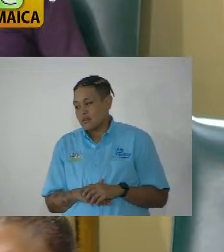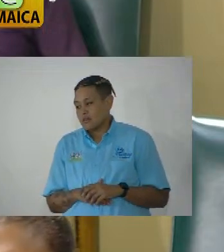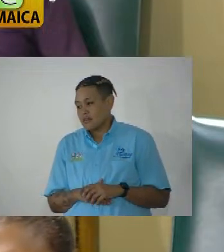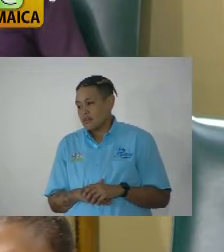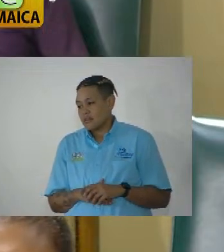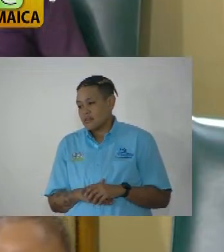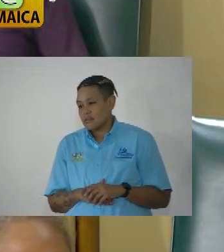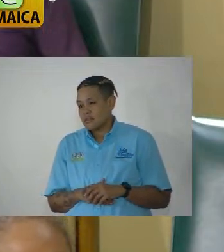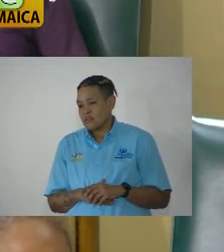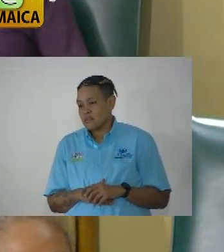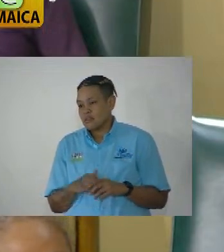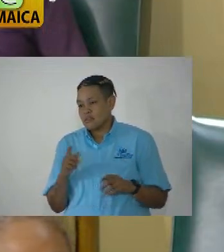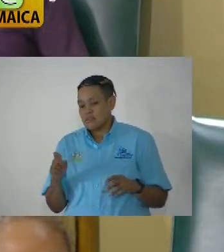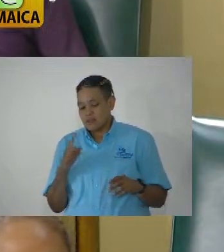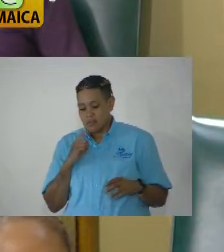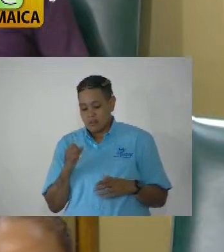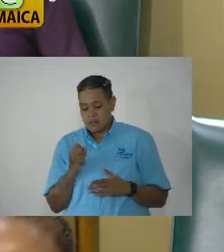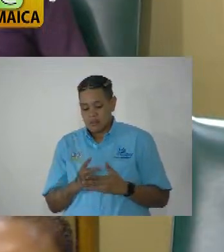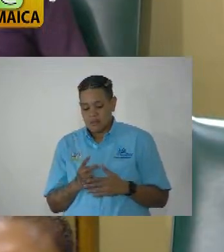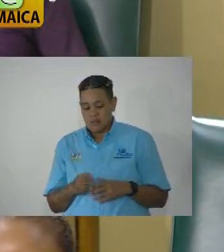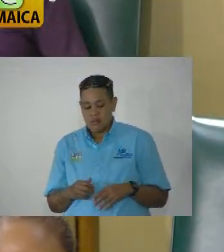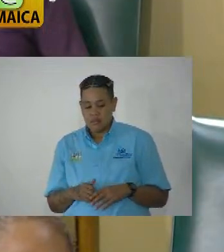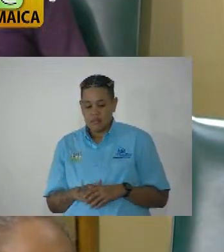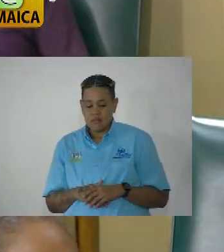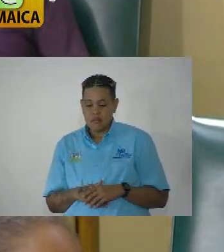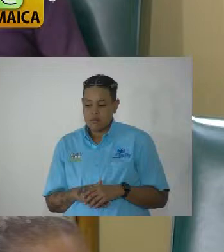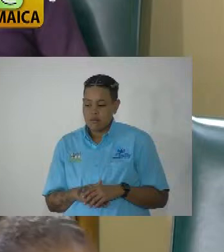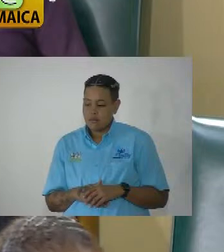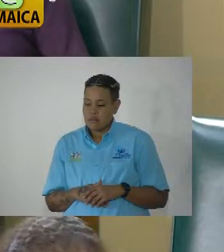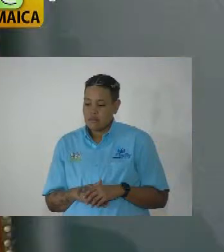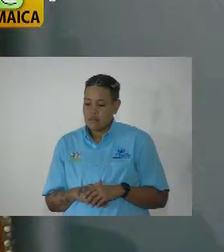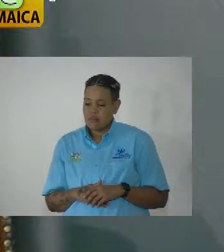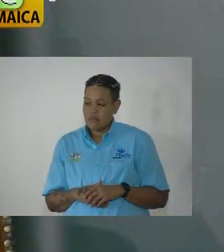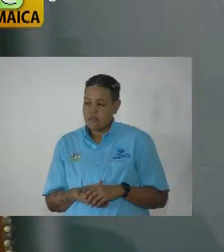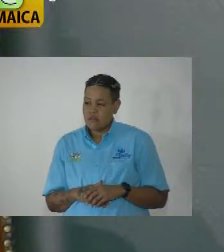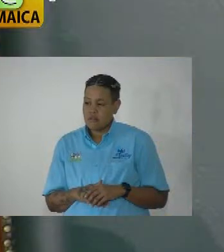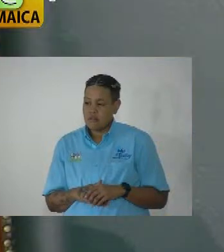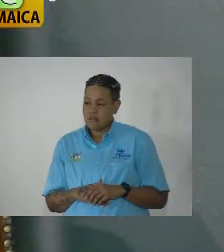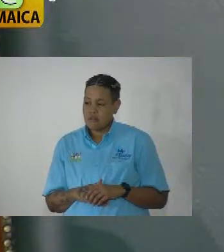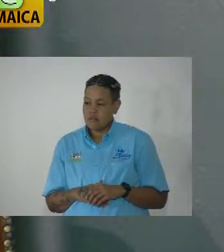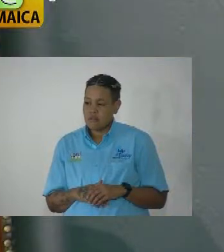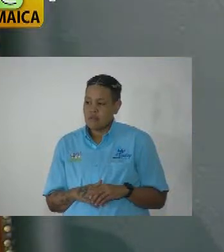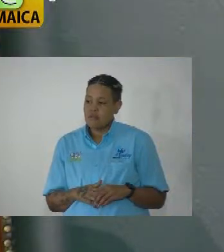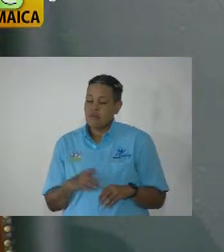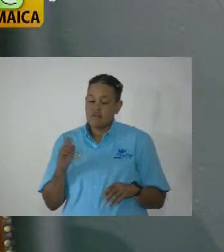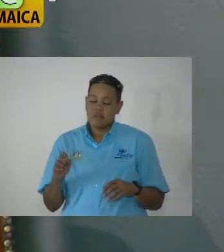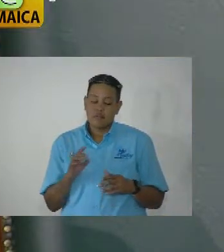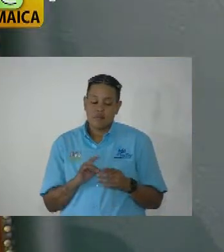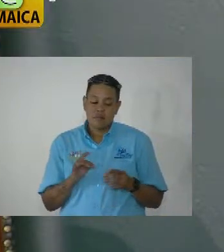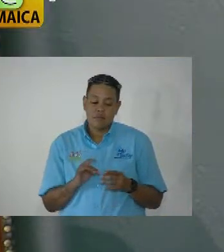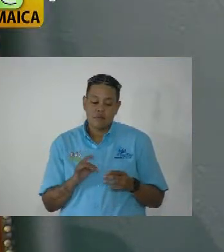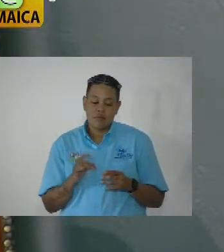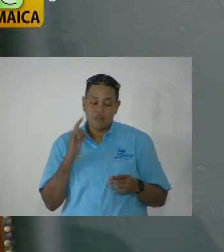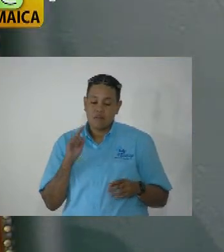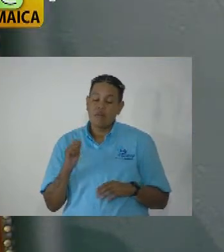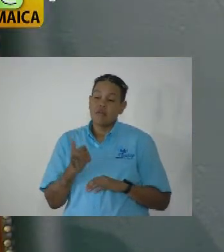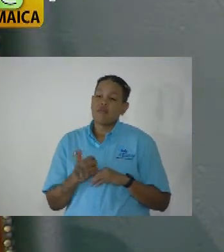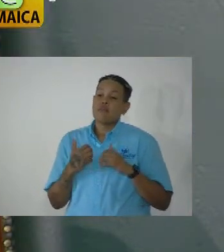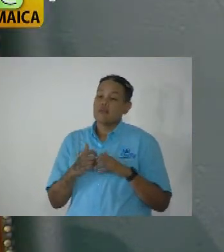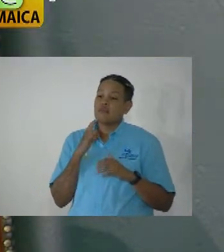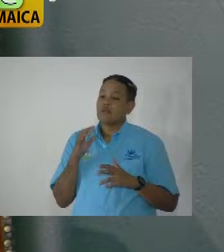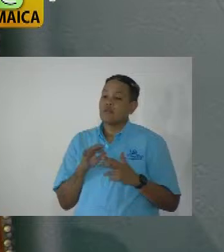I ask that it be approved. The question is that the motion for the establishment